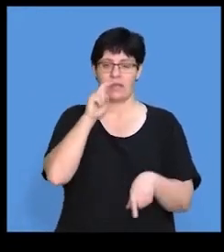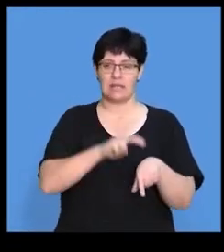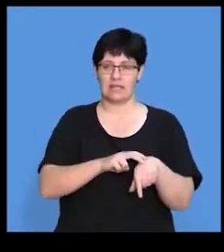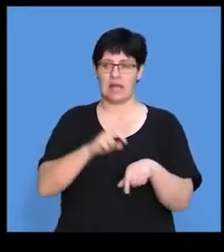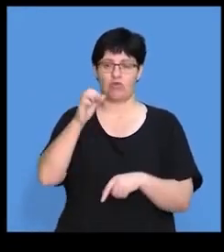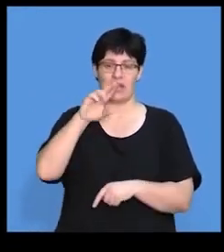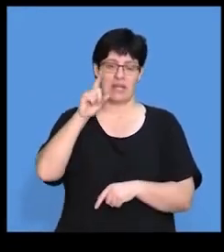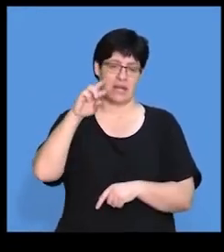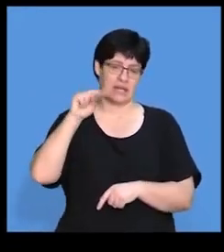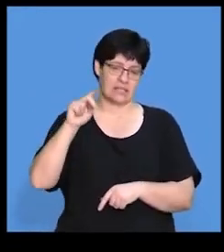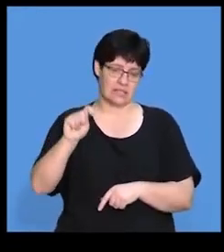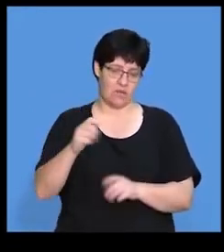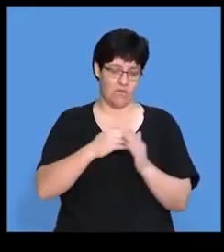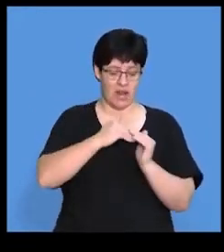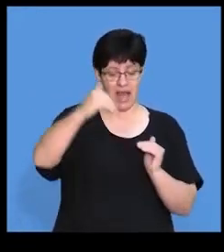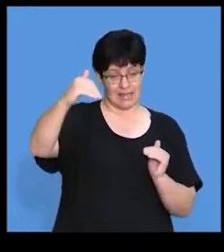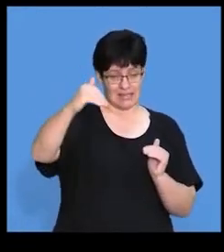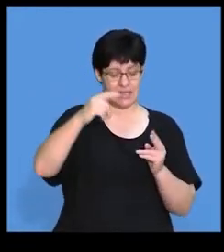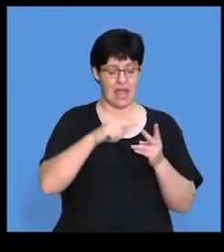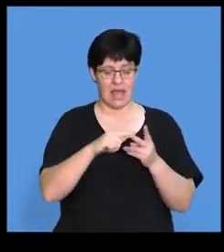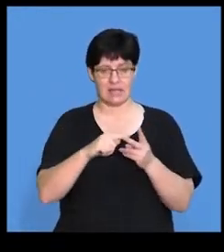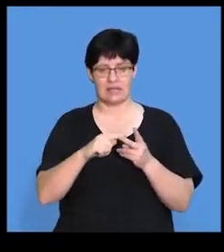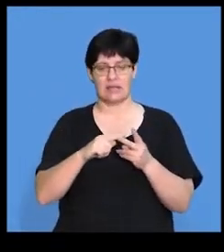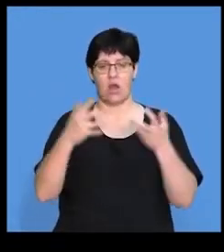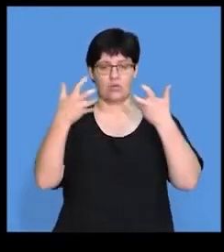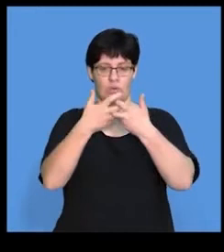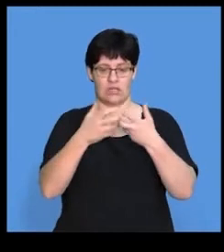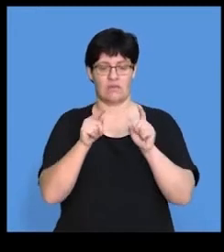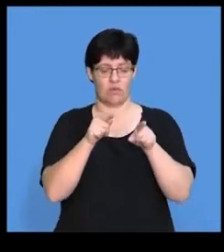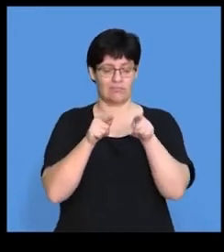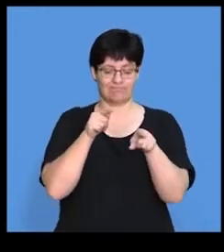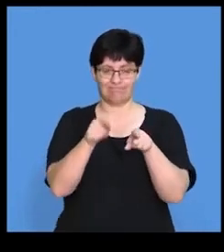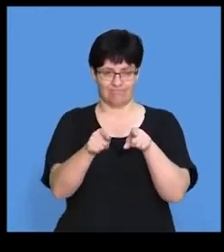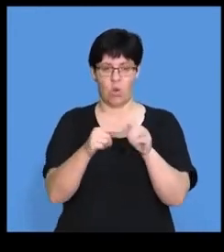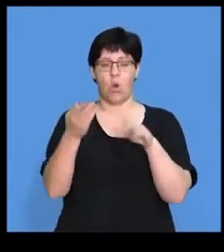line, and we need the coordinates of a point on the line.